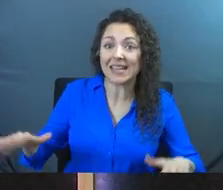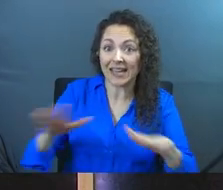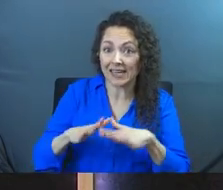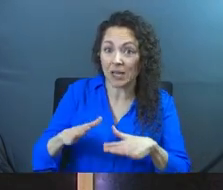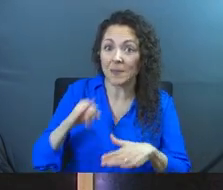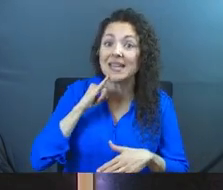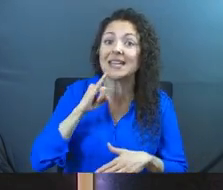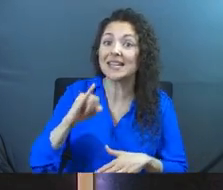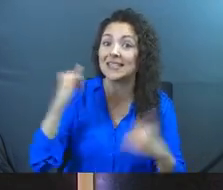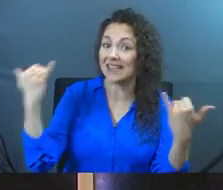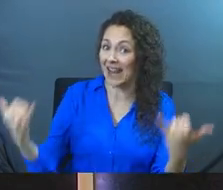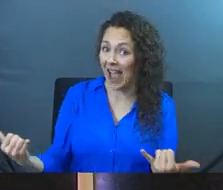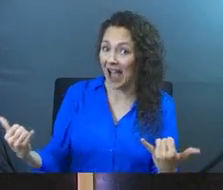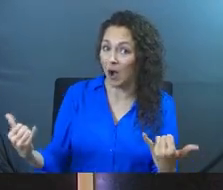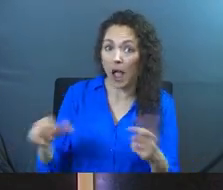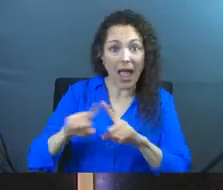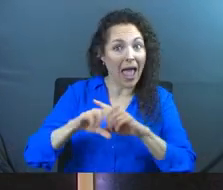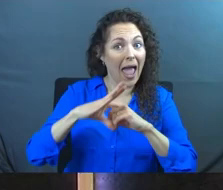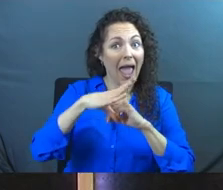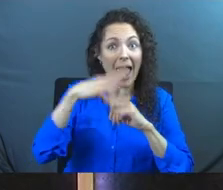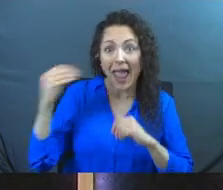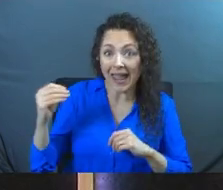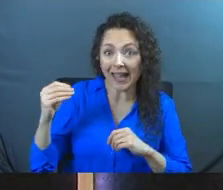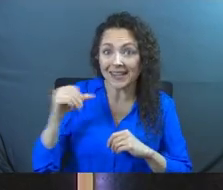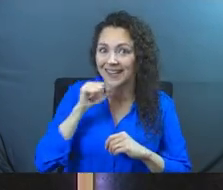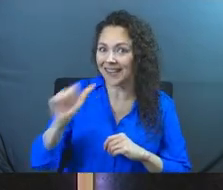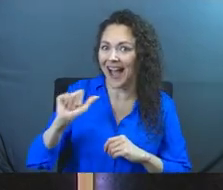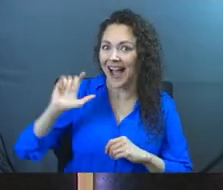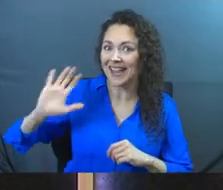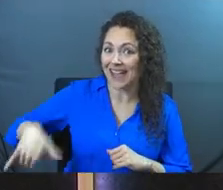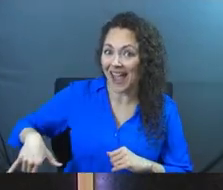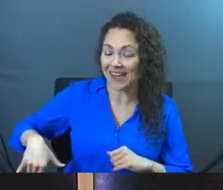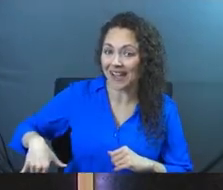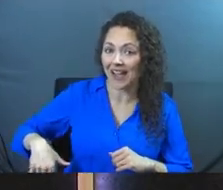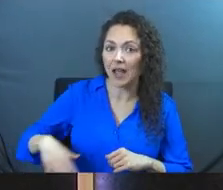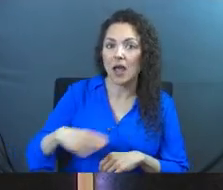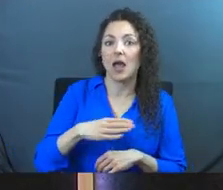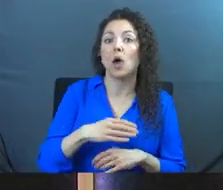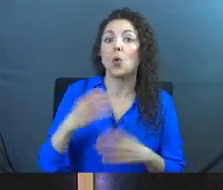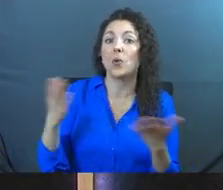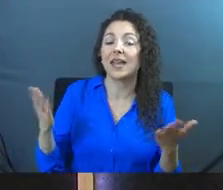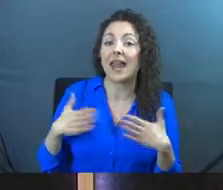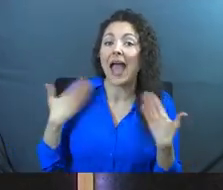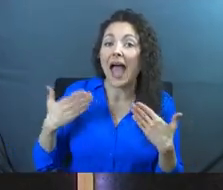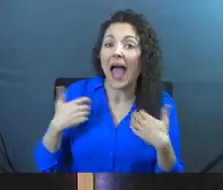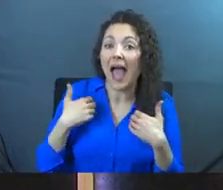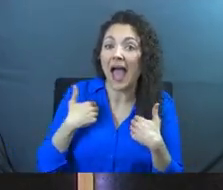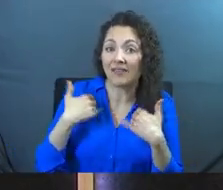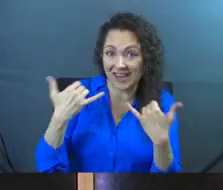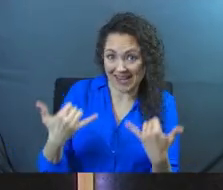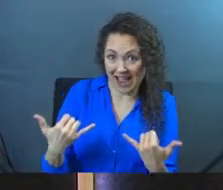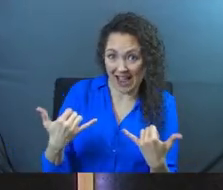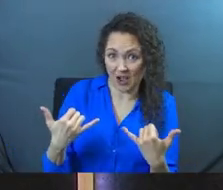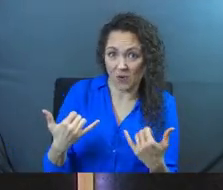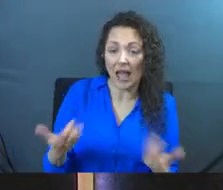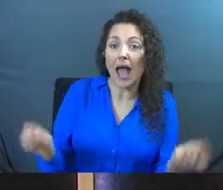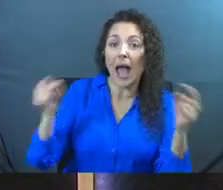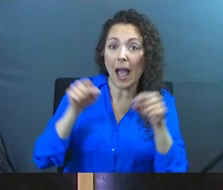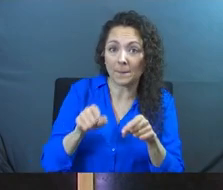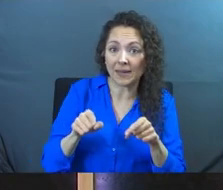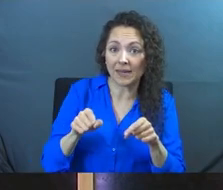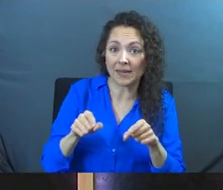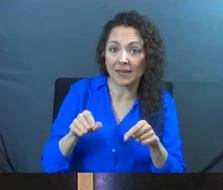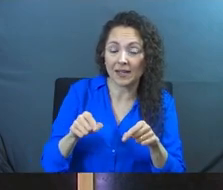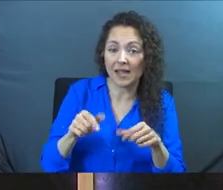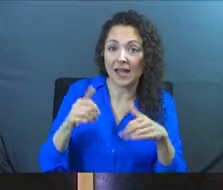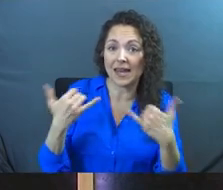and it's not yet. We get to enjoy it now and look forward to it. It's a different kind of kingdom. It's not just a place, but it's happening in our heart, and it's